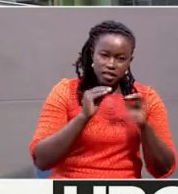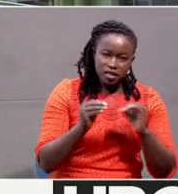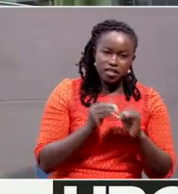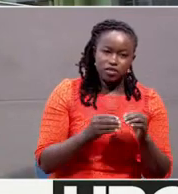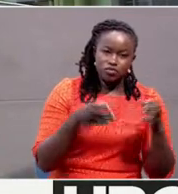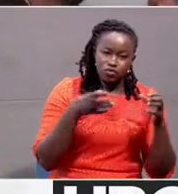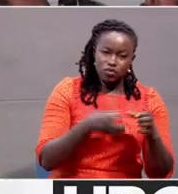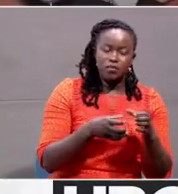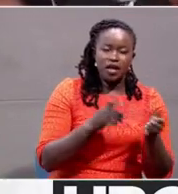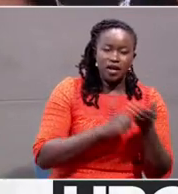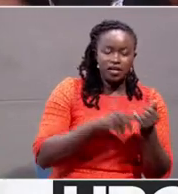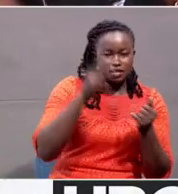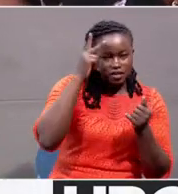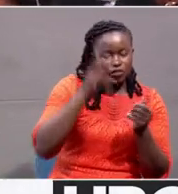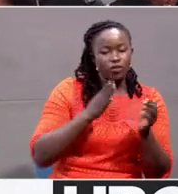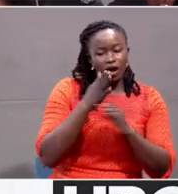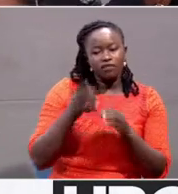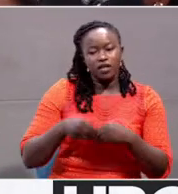oil and gas industry.